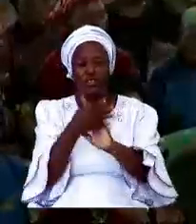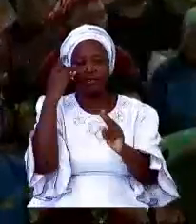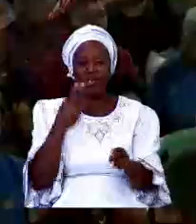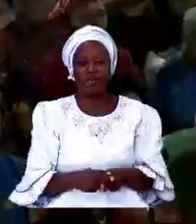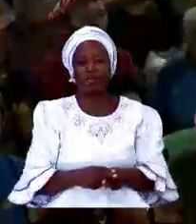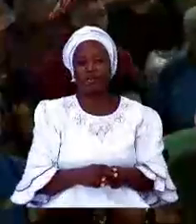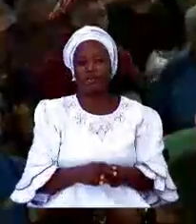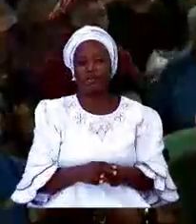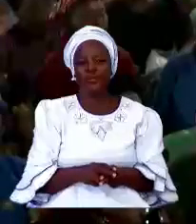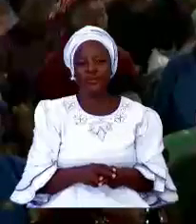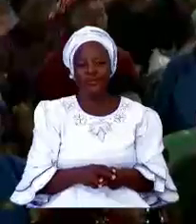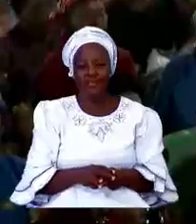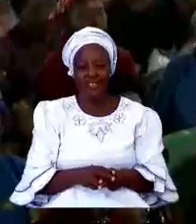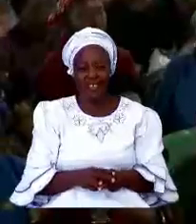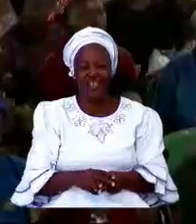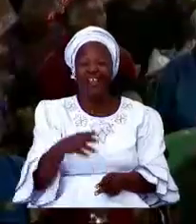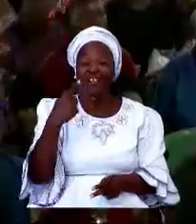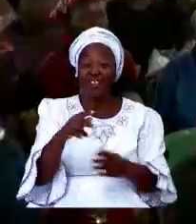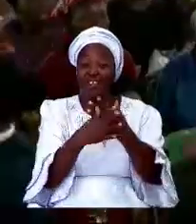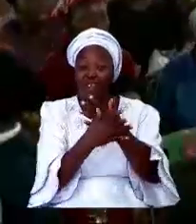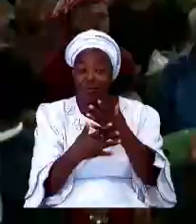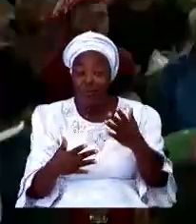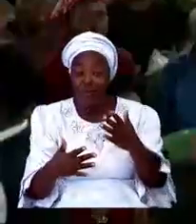No Ahab will kill you.